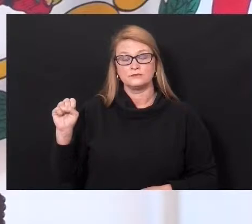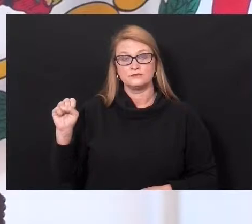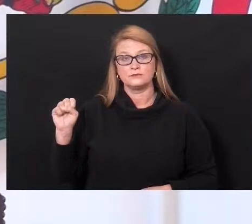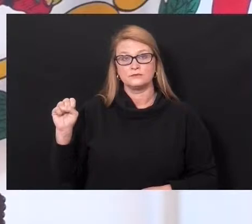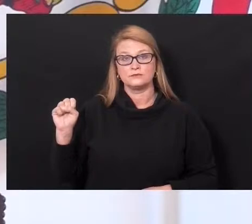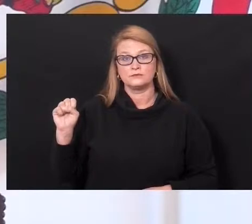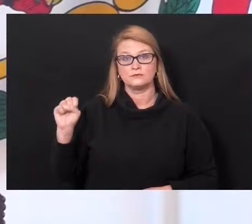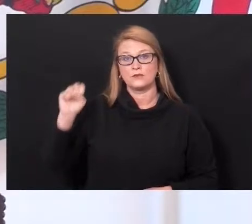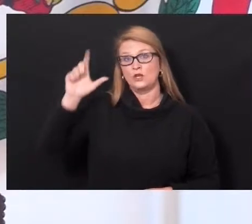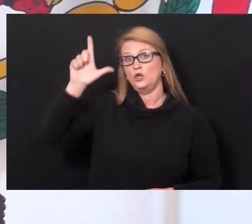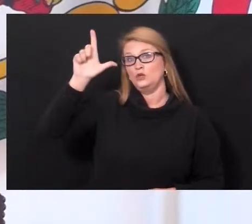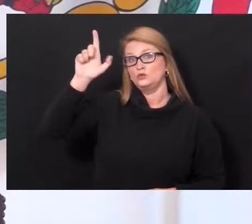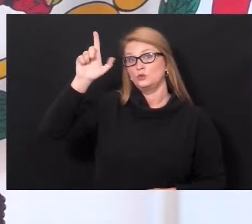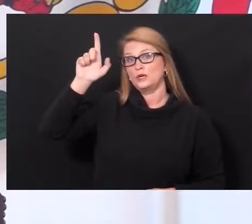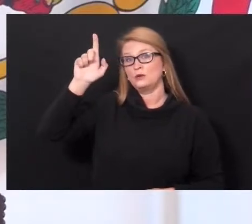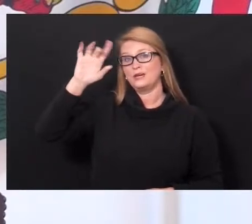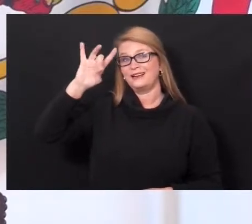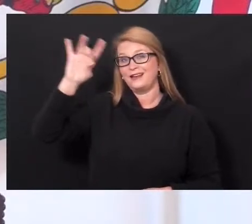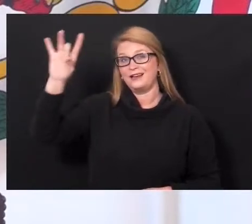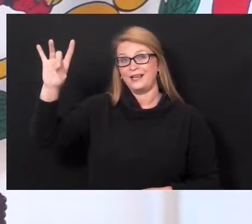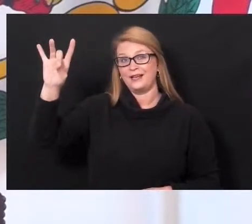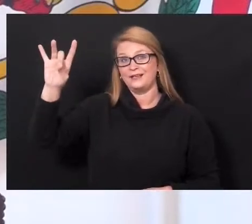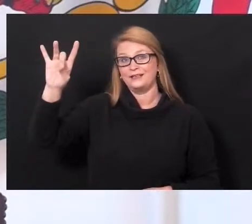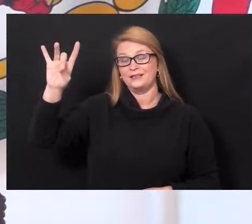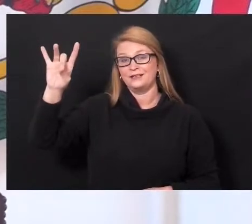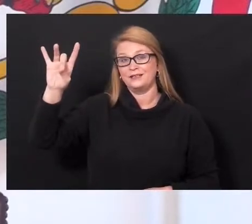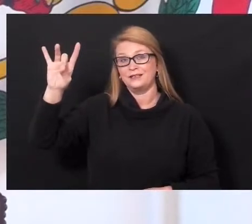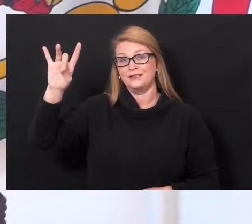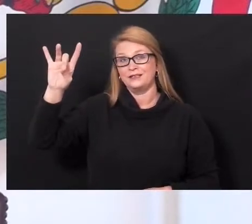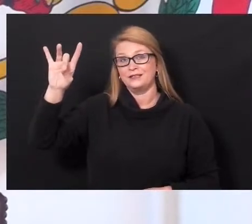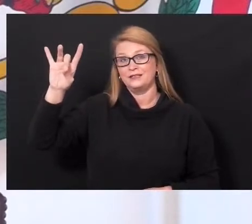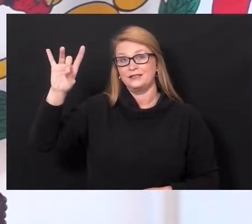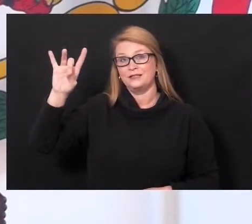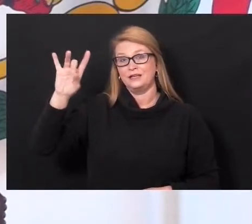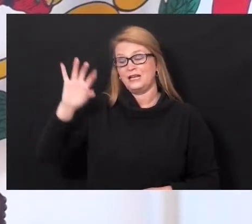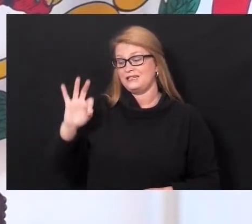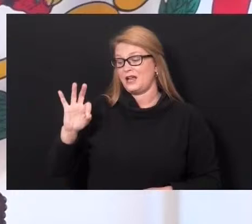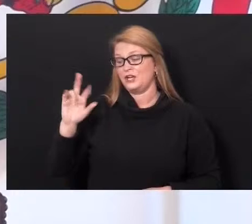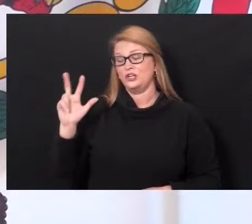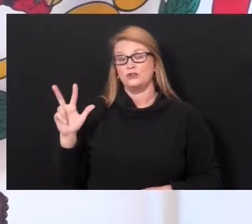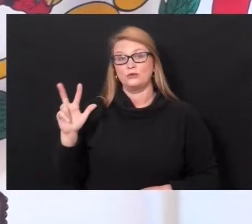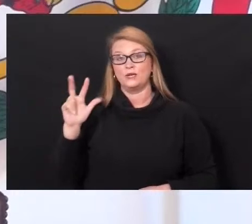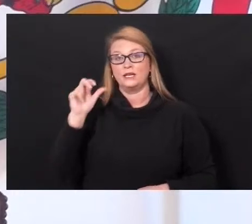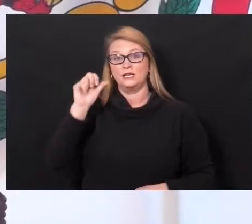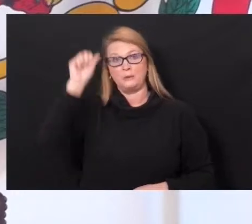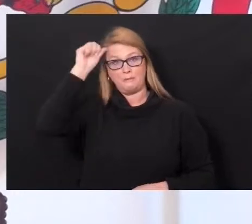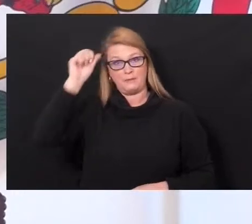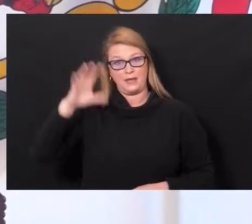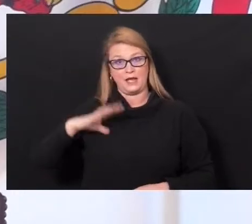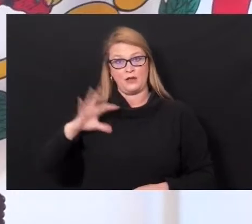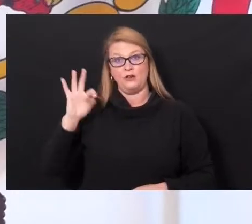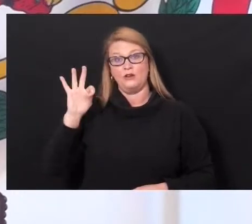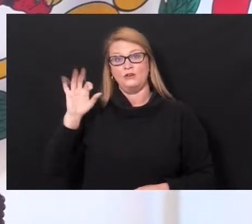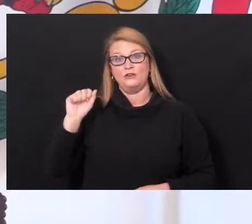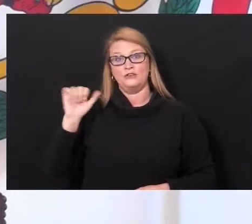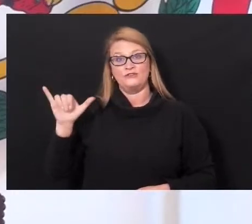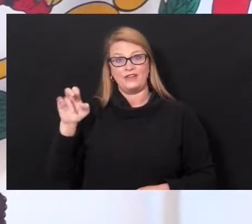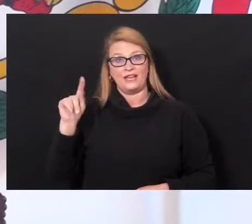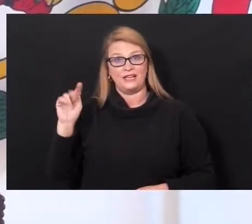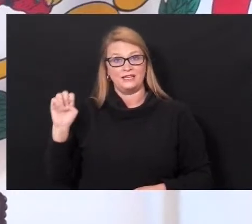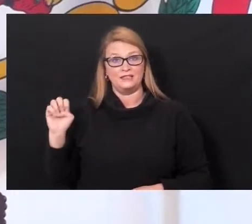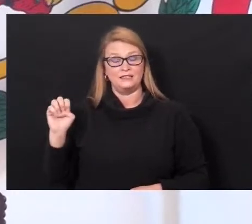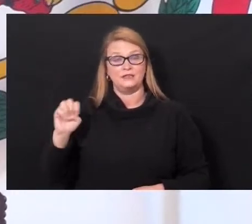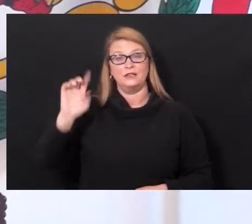Well, our 21st 188th death is a 93-year-old male from Fayette County.